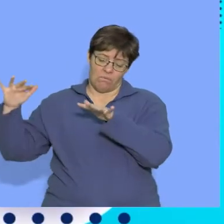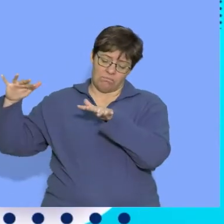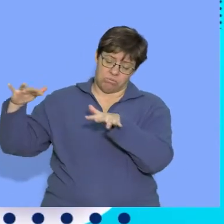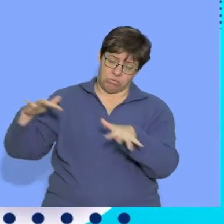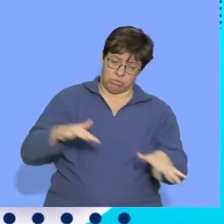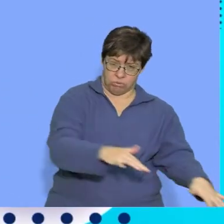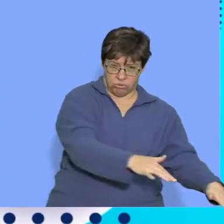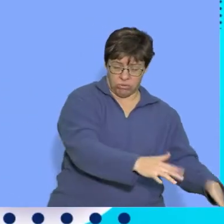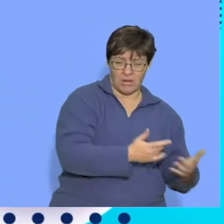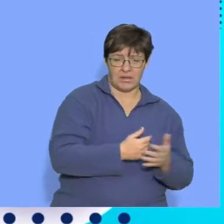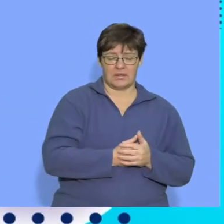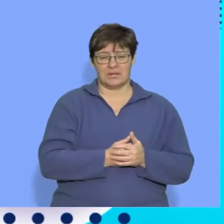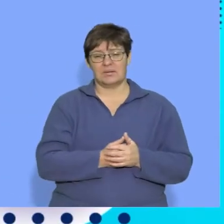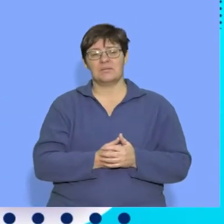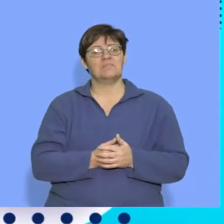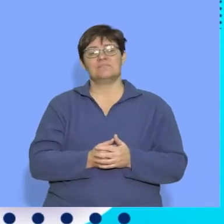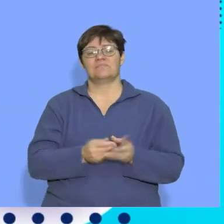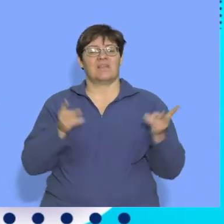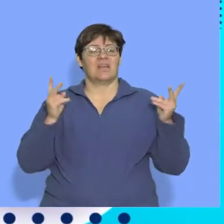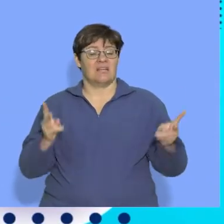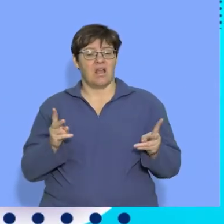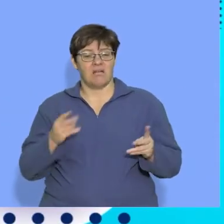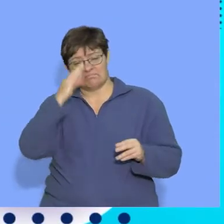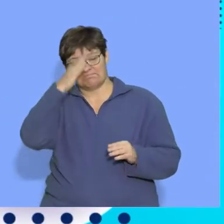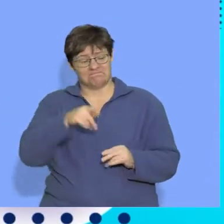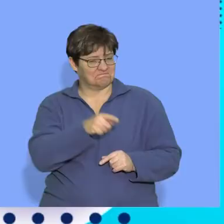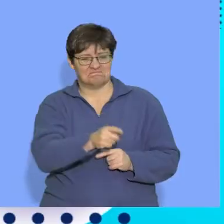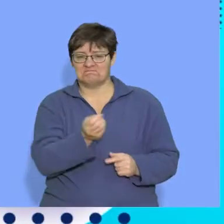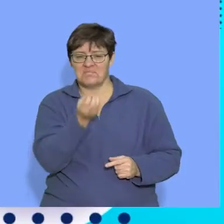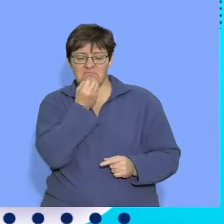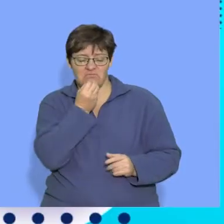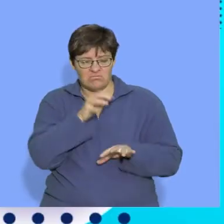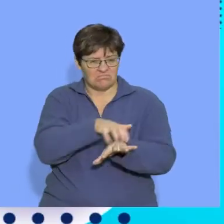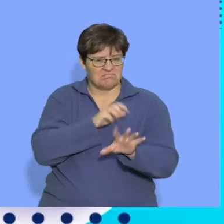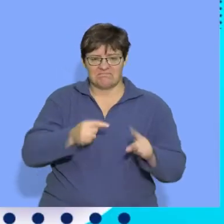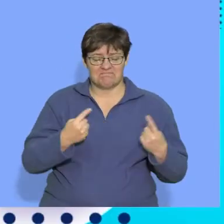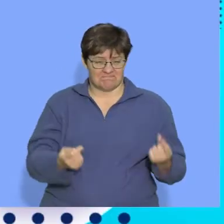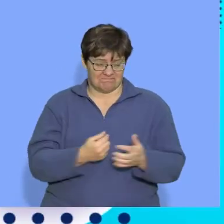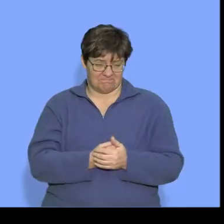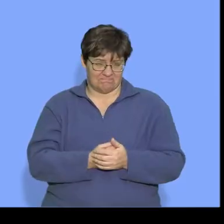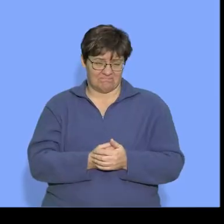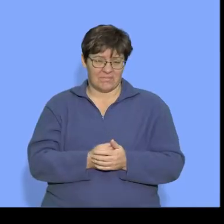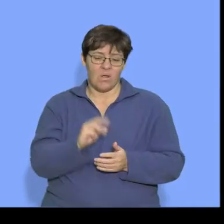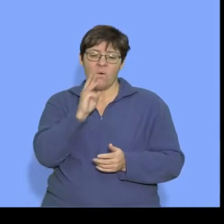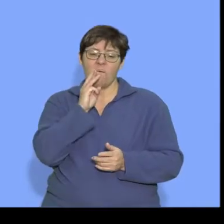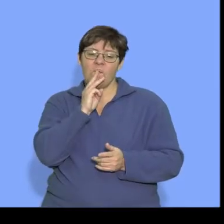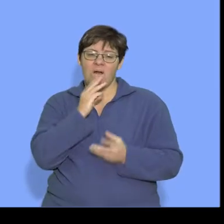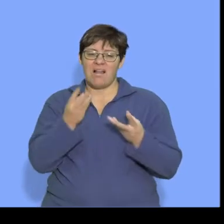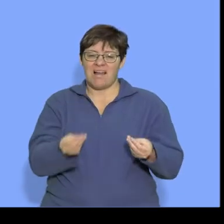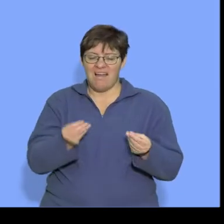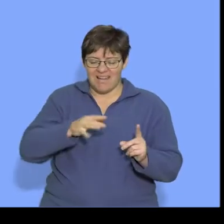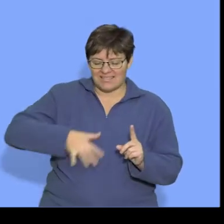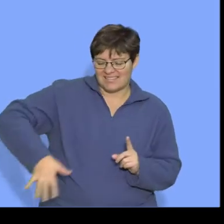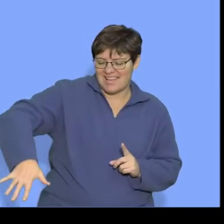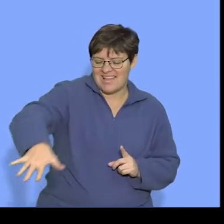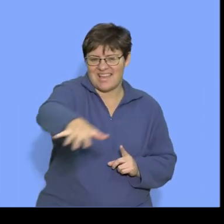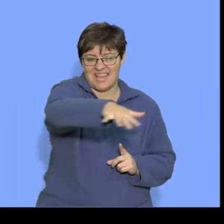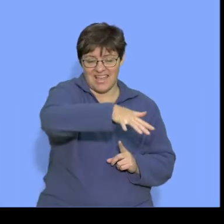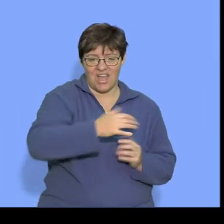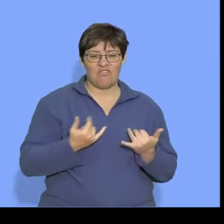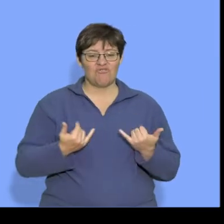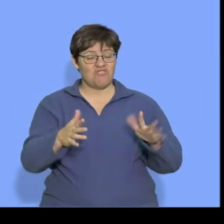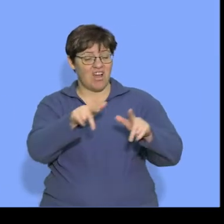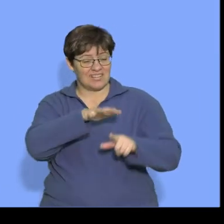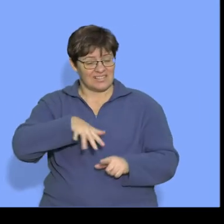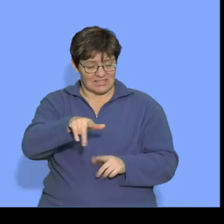to arid, uninhabitable land. We talk about the loss of wetlands and grasslands, and wetlands are an important